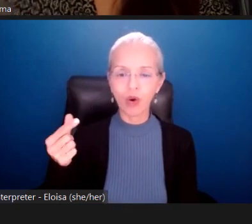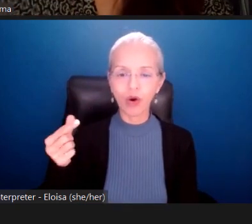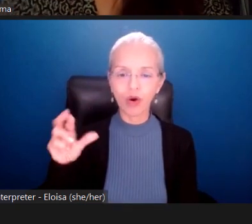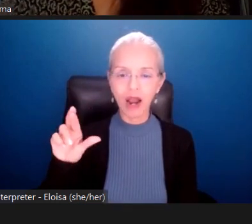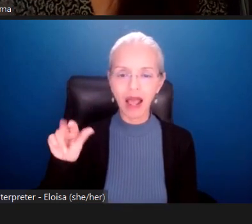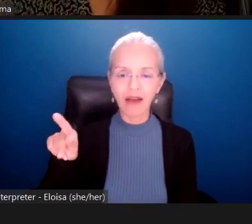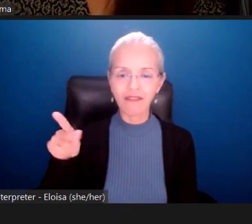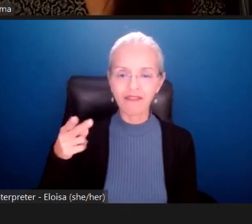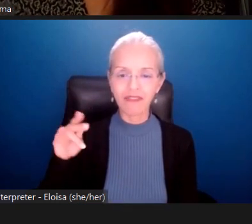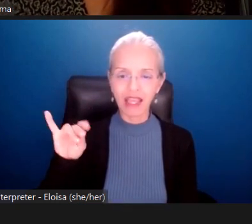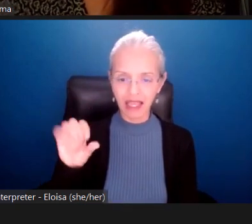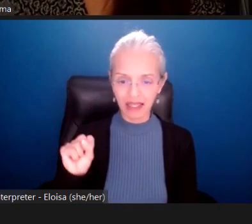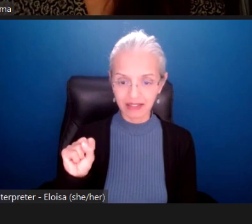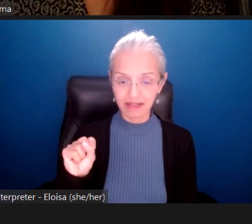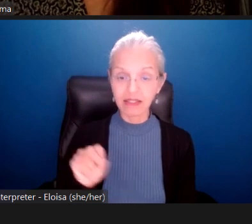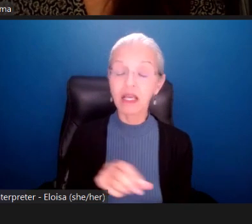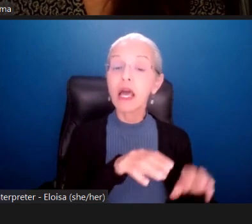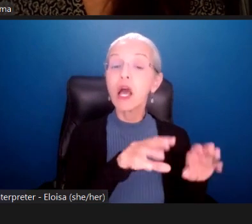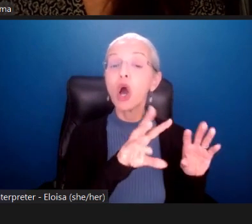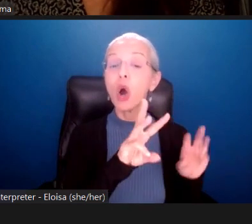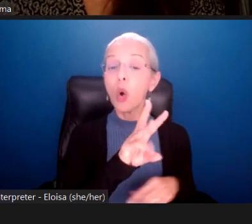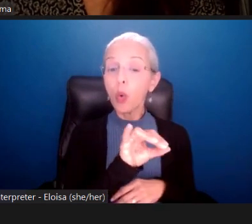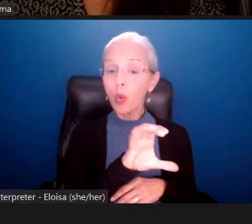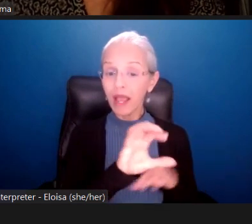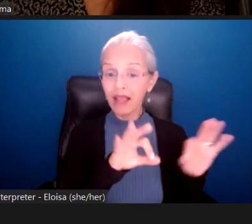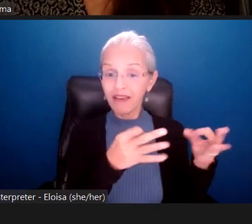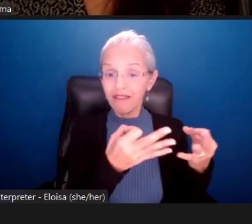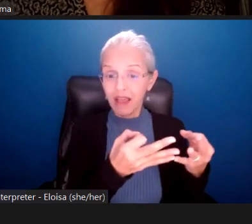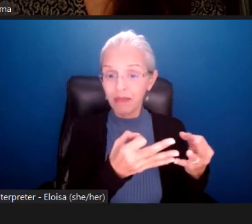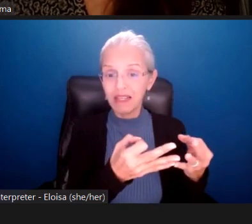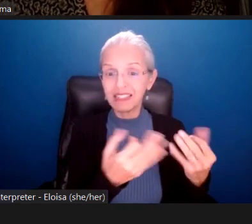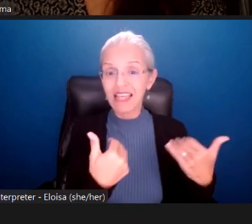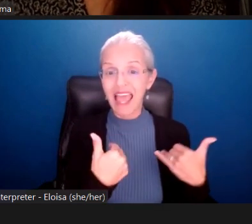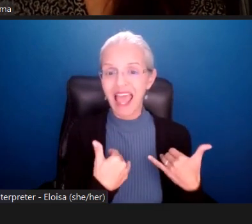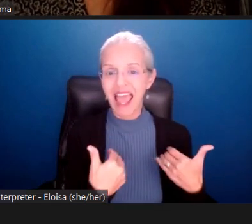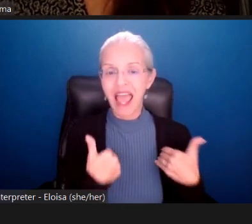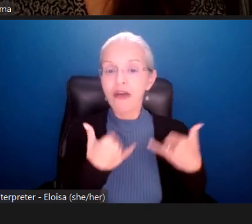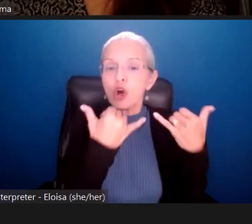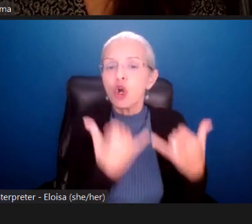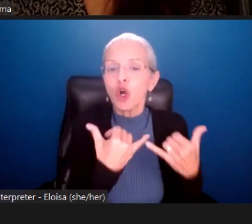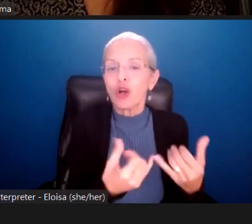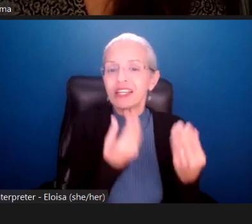their contact information current.